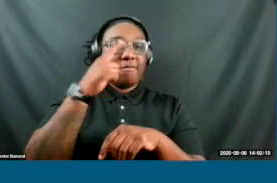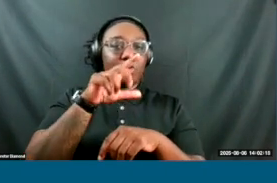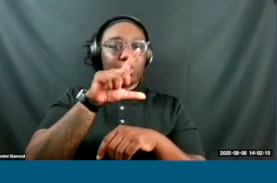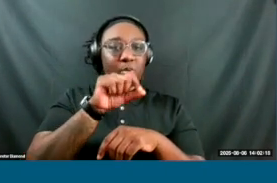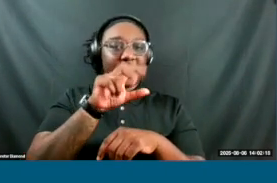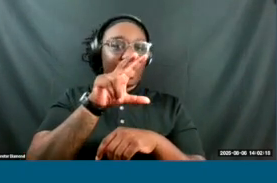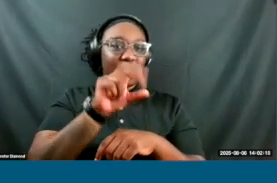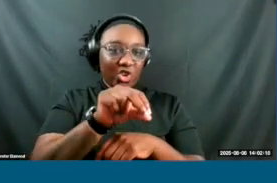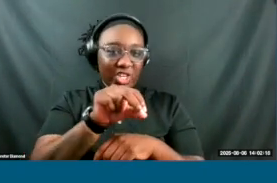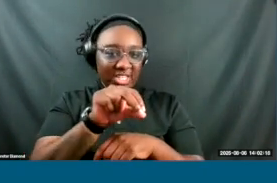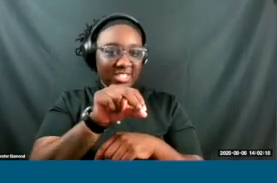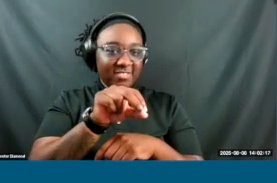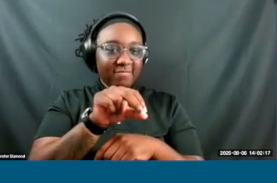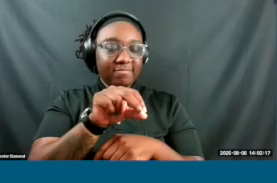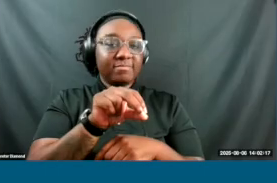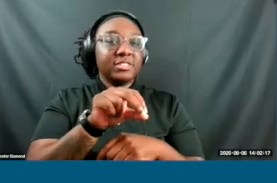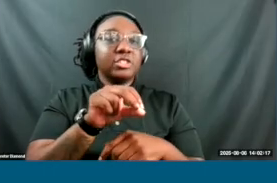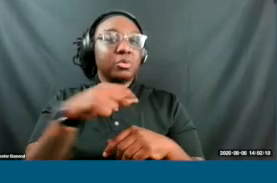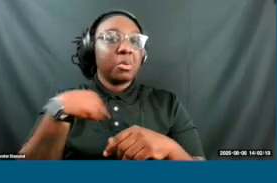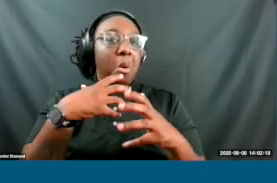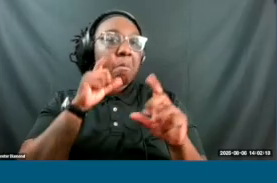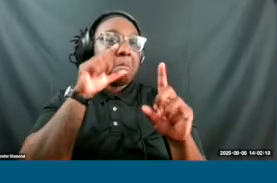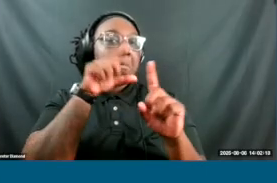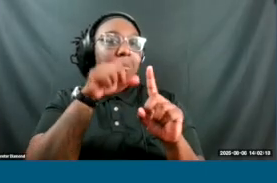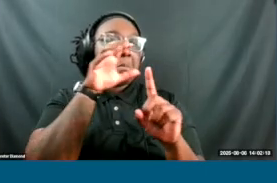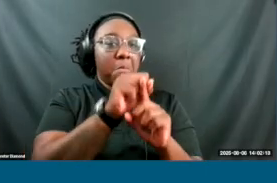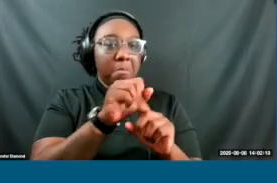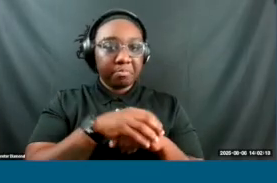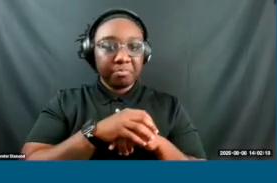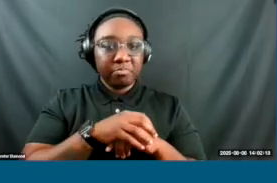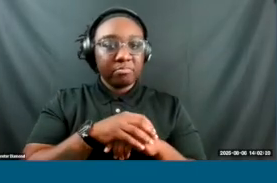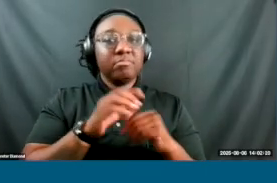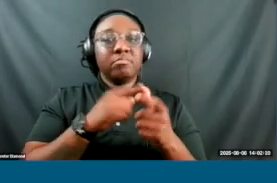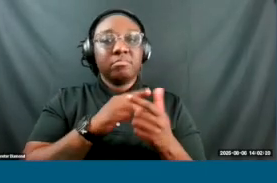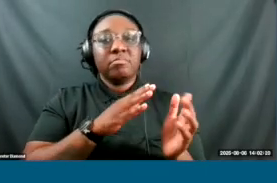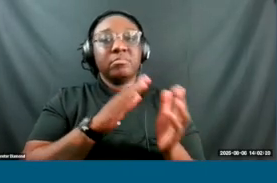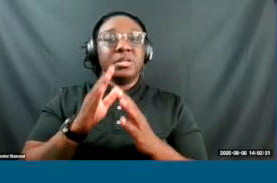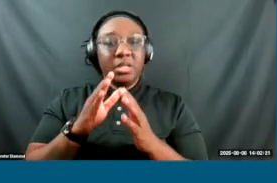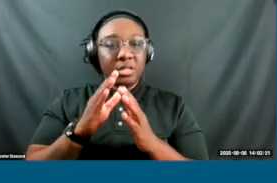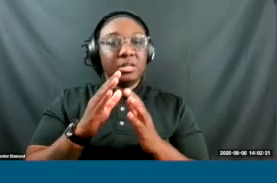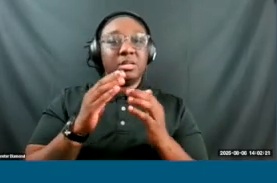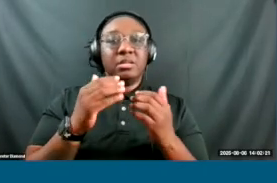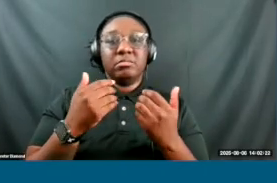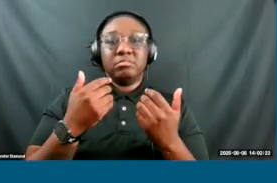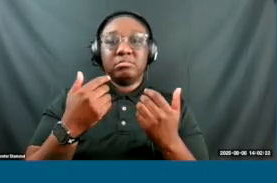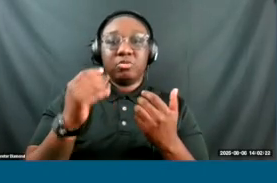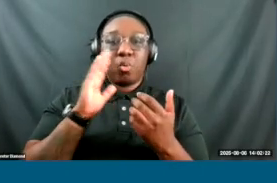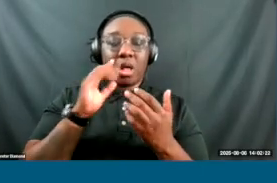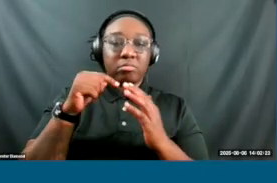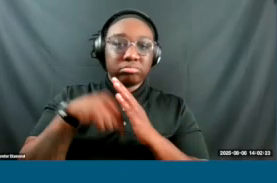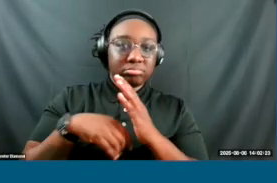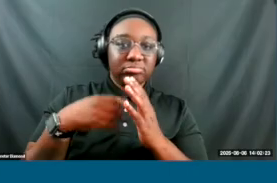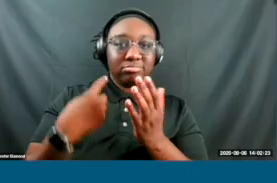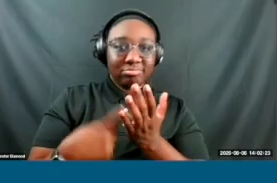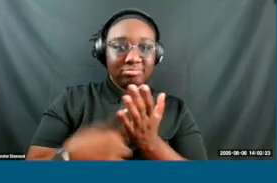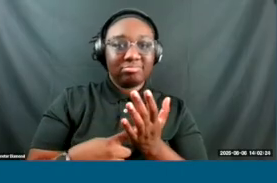vehicle choice diversity, consumer awareness, and the impact of federal policies, a